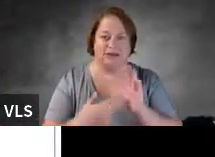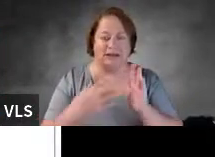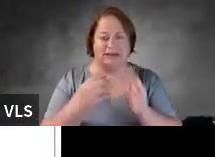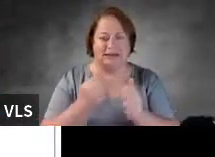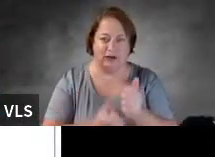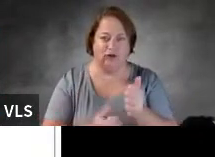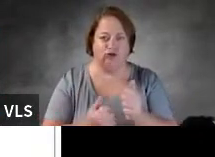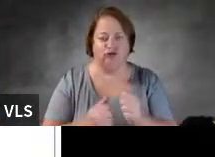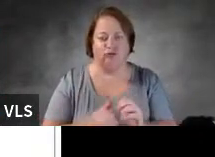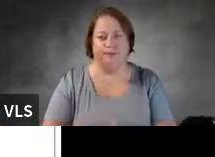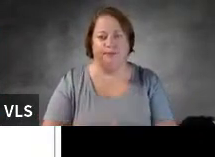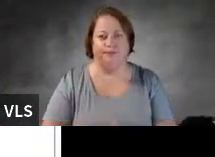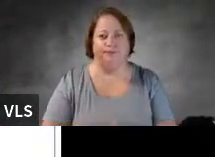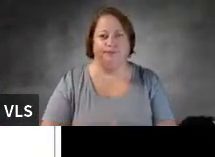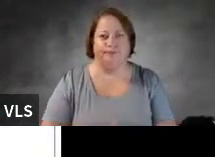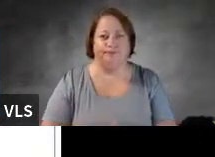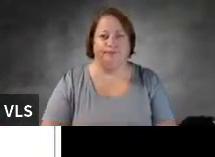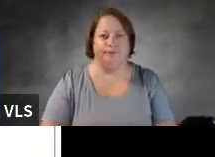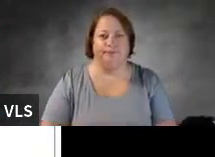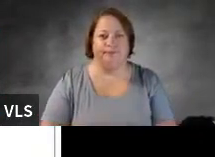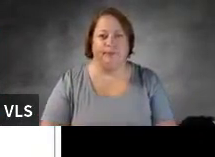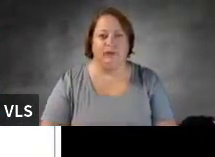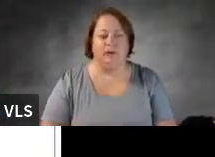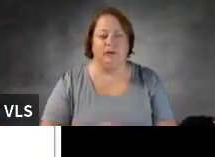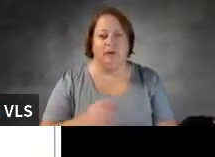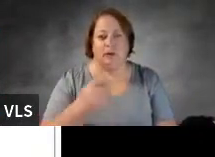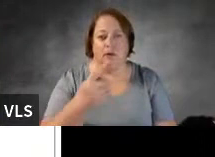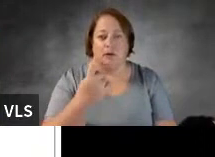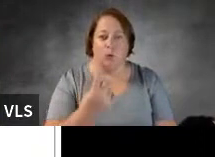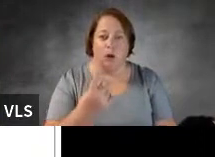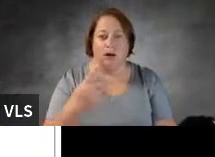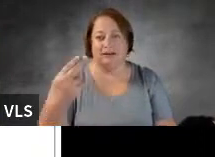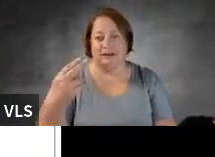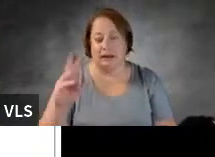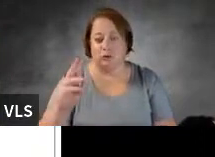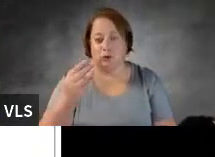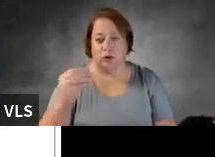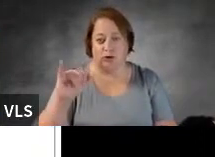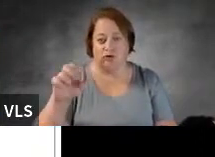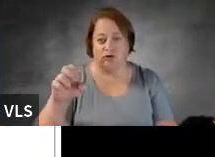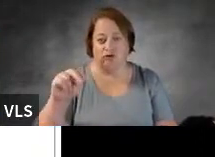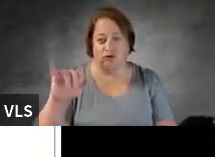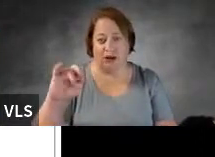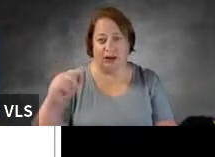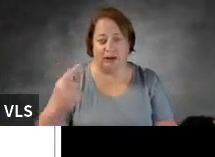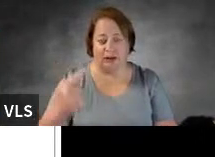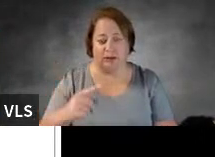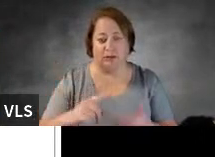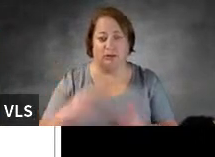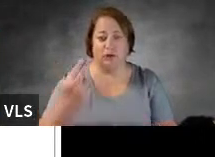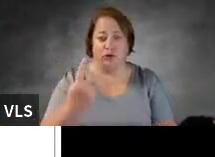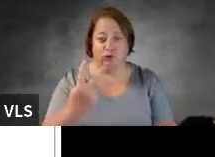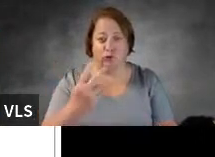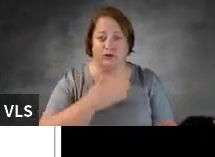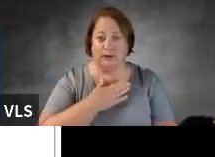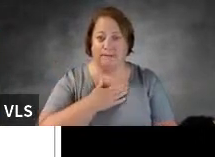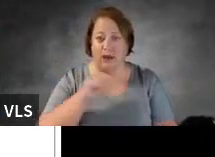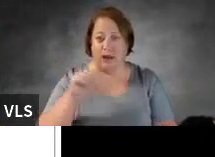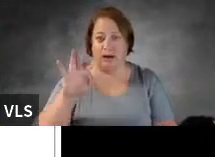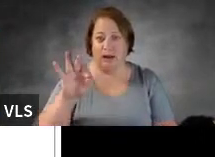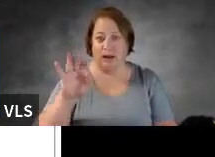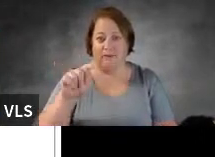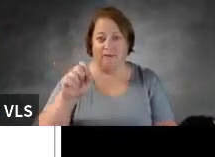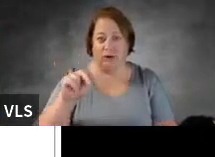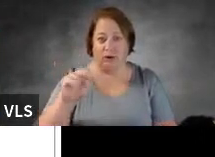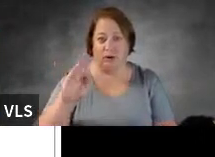of these sub-districts. Sub-district 1 is Hazelwood and Jennings. Sub-district 2, that's mine, is Afton,